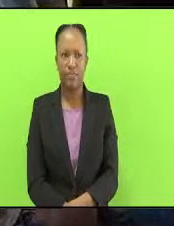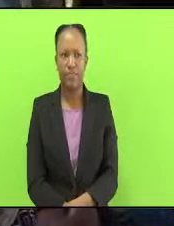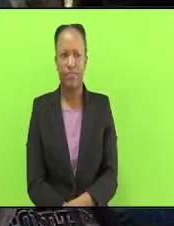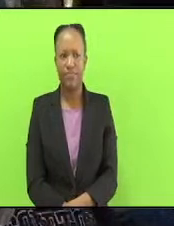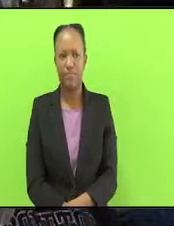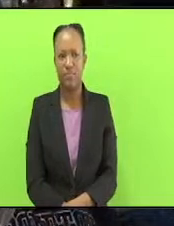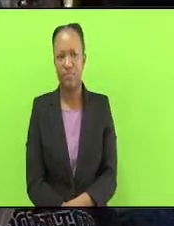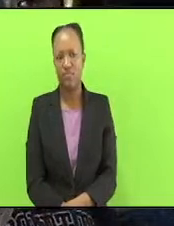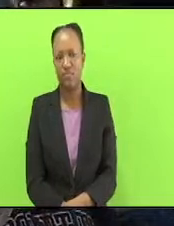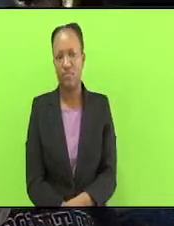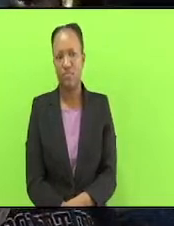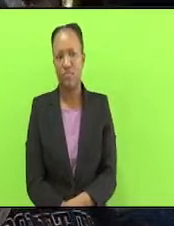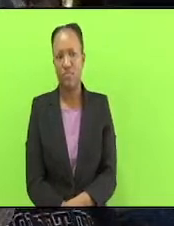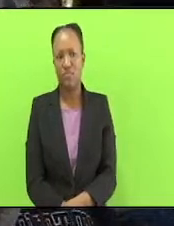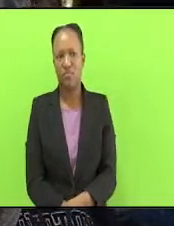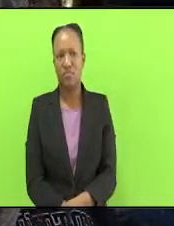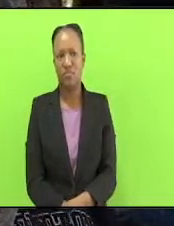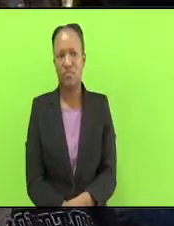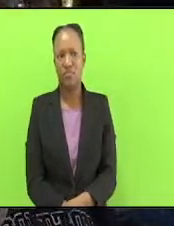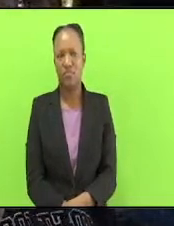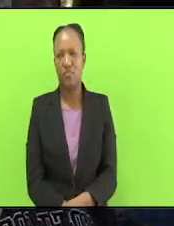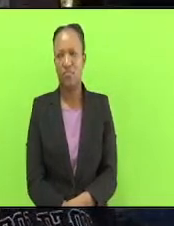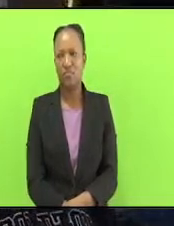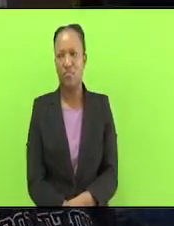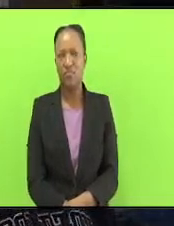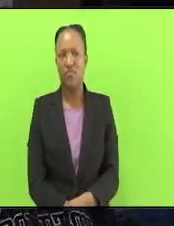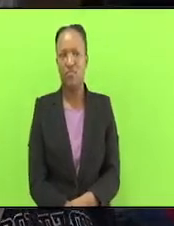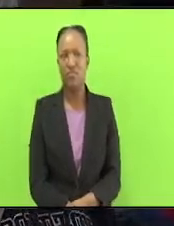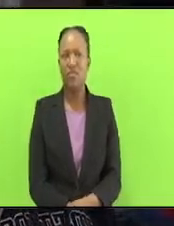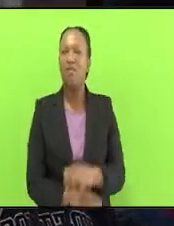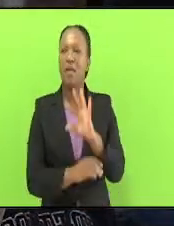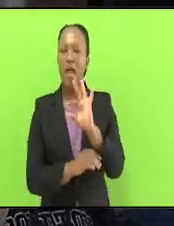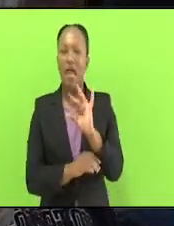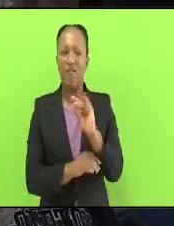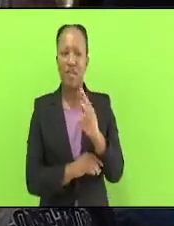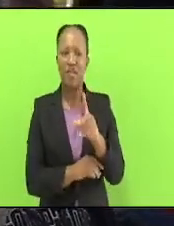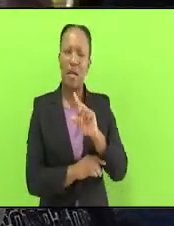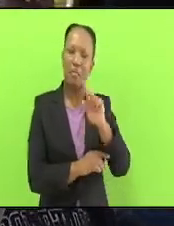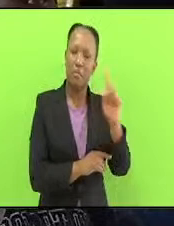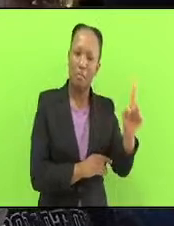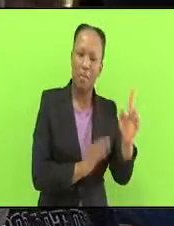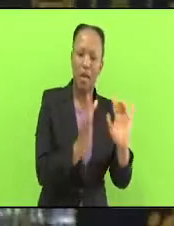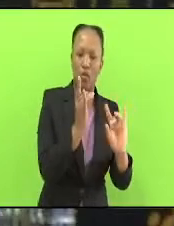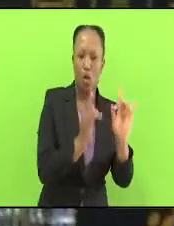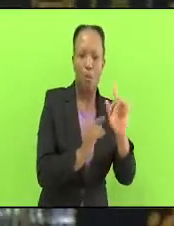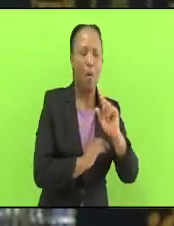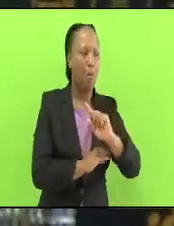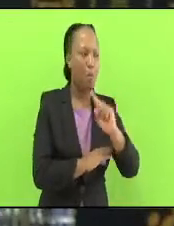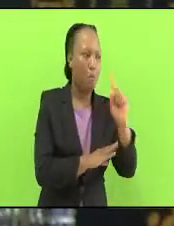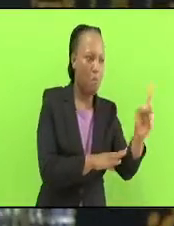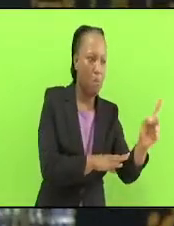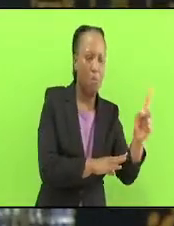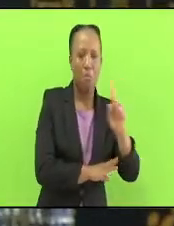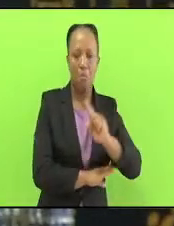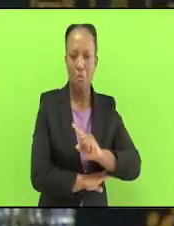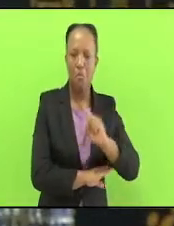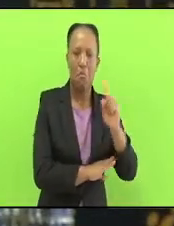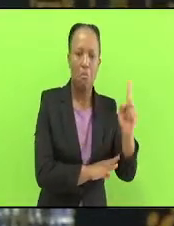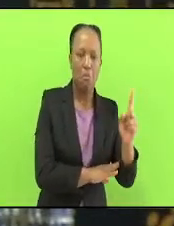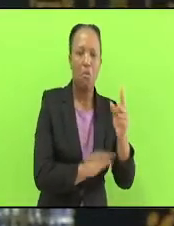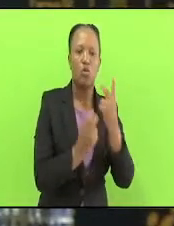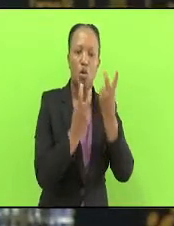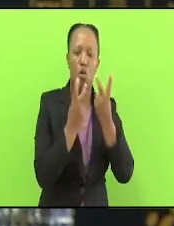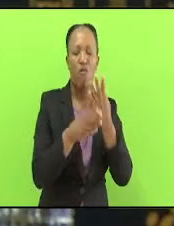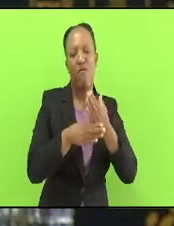want to talk to Every day, the I just executive tla mayor. tlhapa, ke a toropong, ke a go marketa. This thing e go